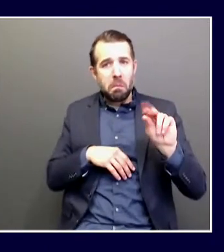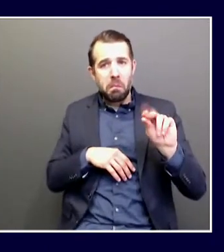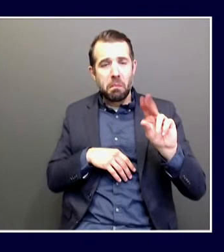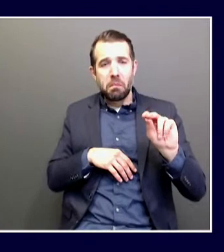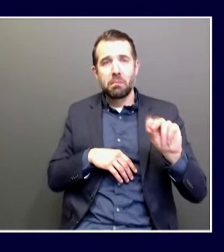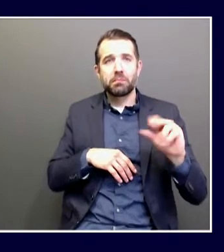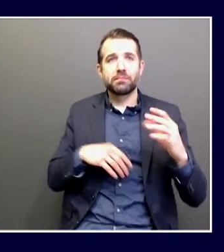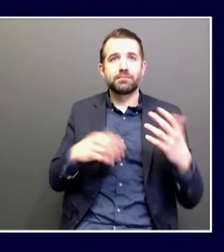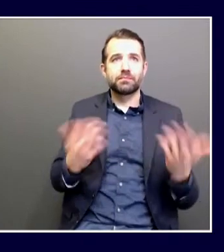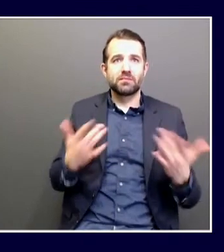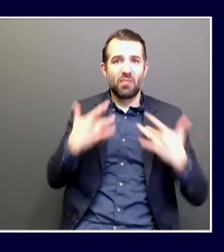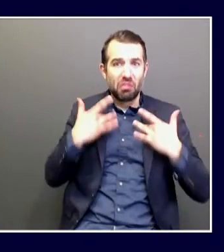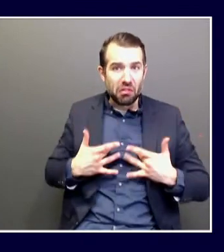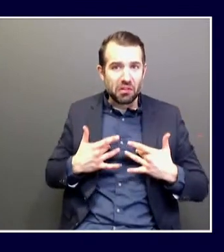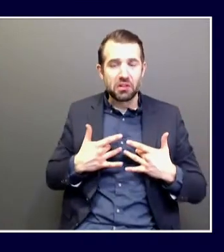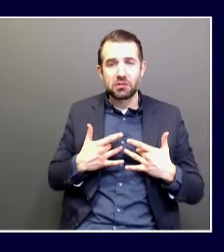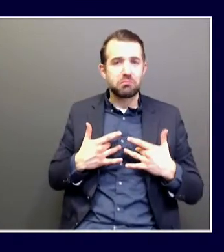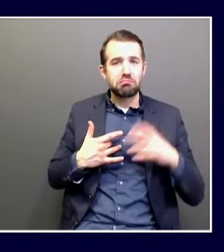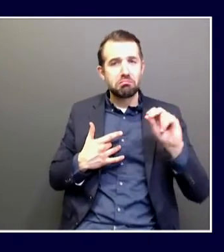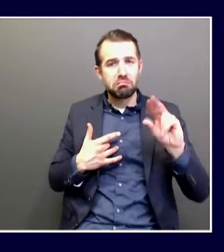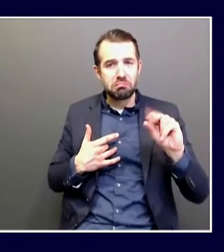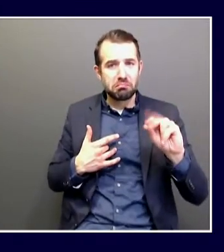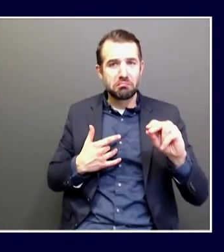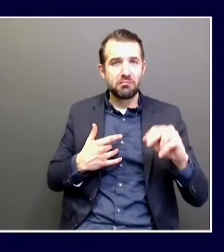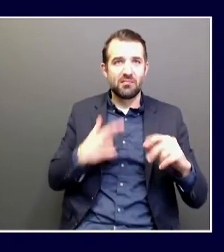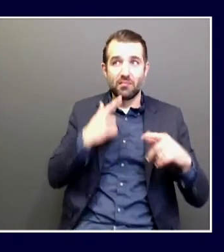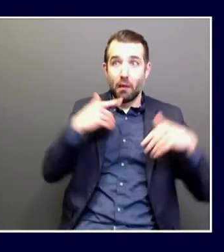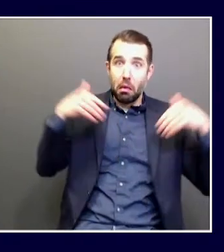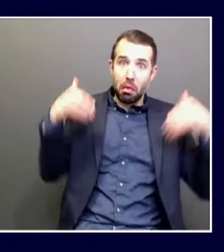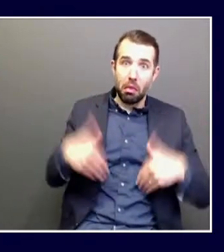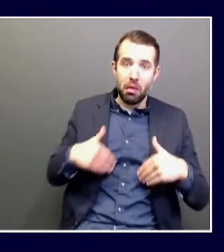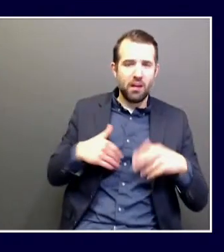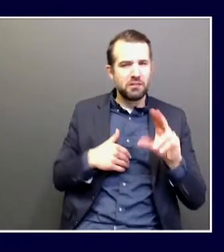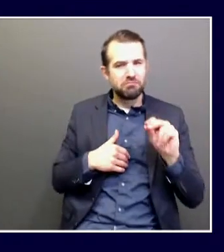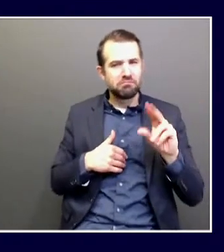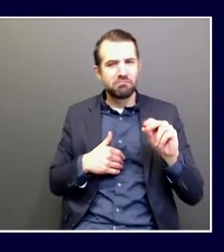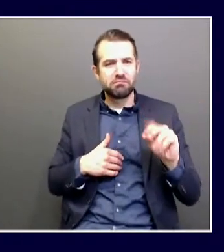in a position where we were back in March of 2020. Okay, thank you.